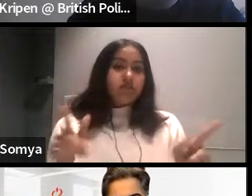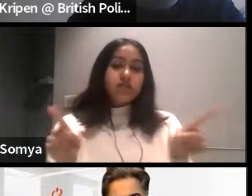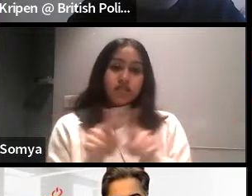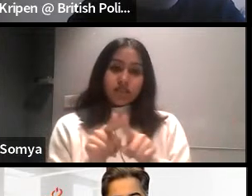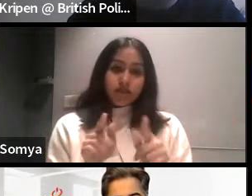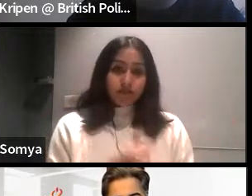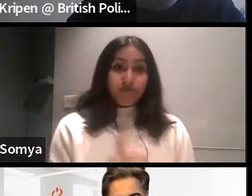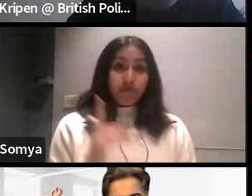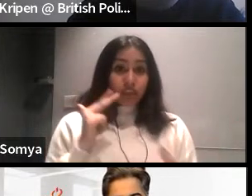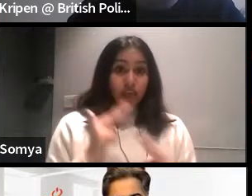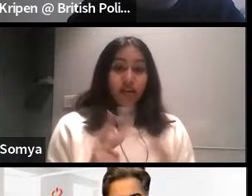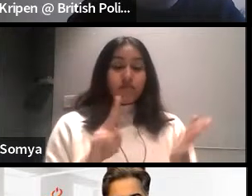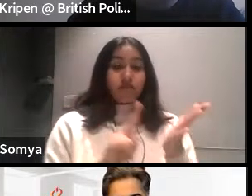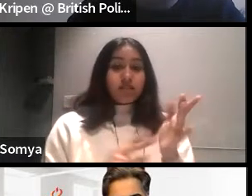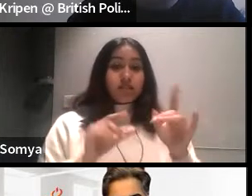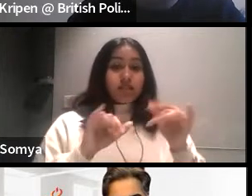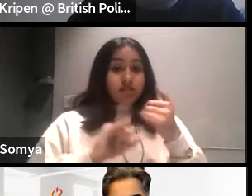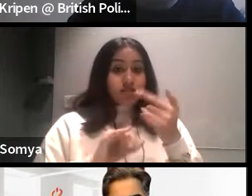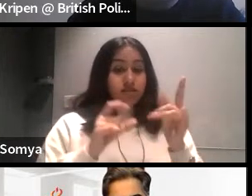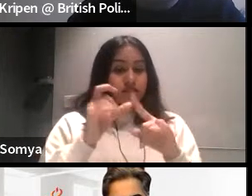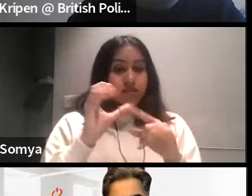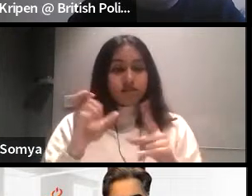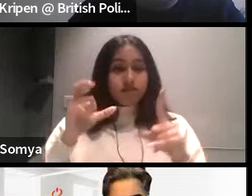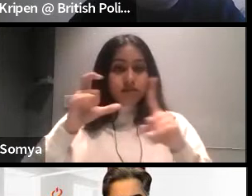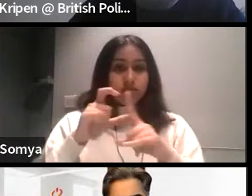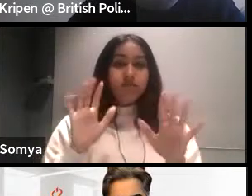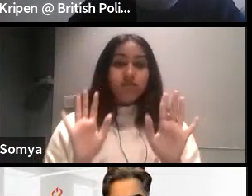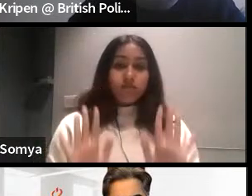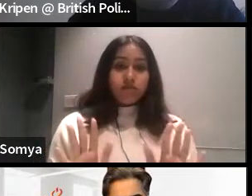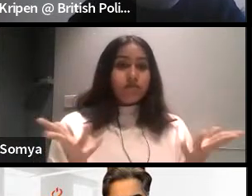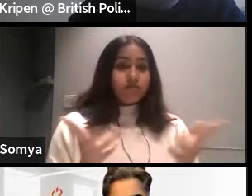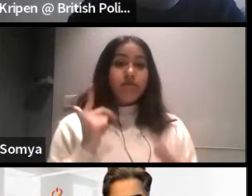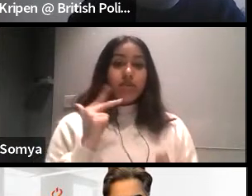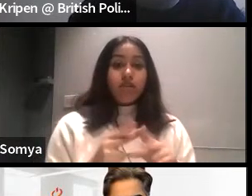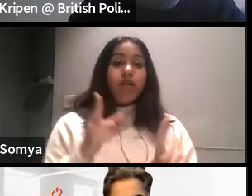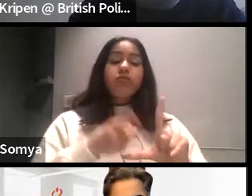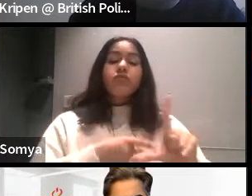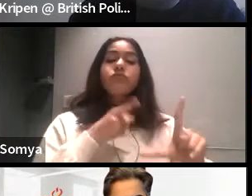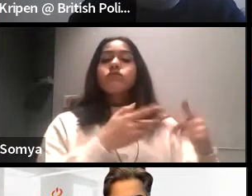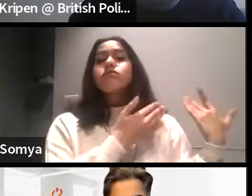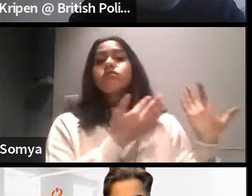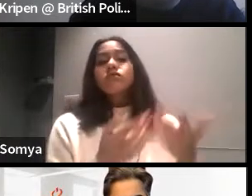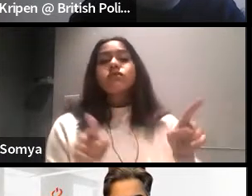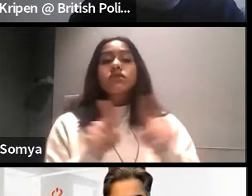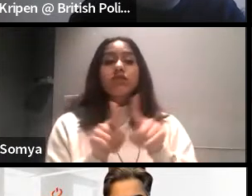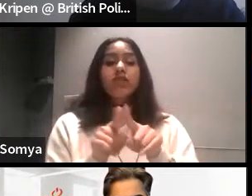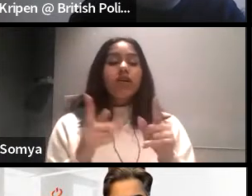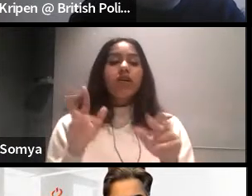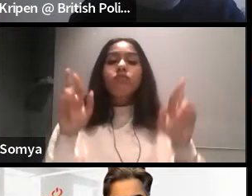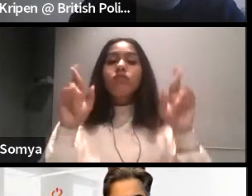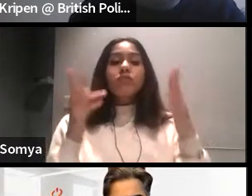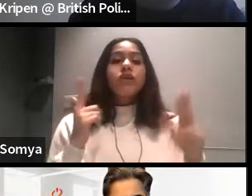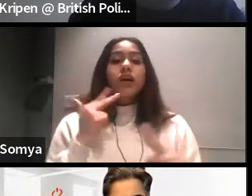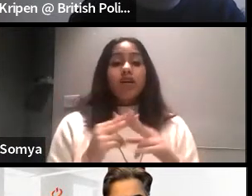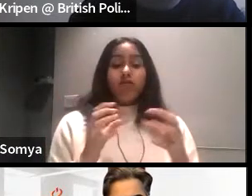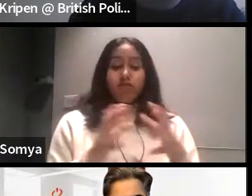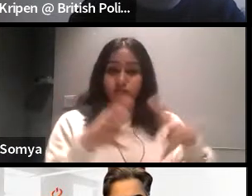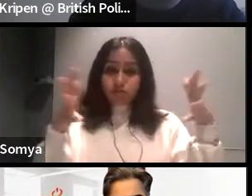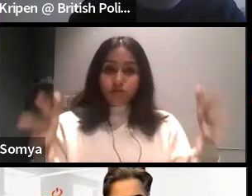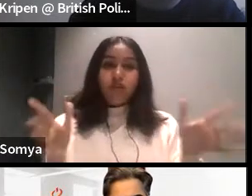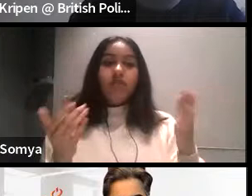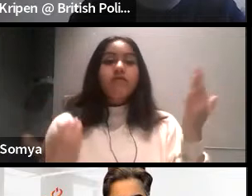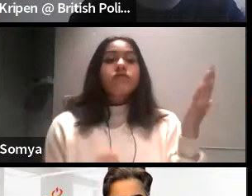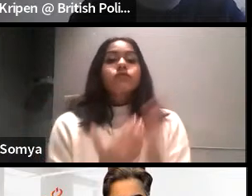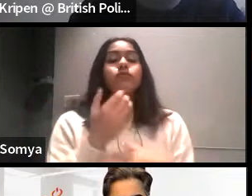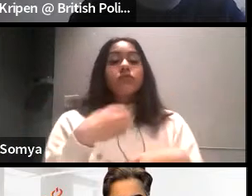hosting NCD since 2014, and over the years, the scope of it has only expanded and created